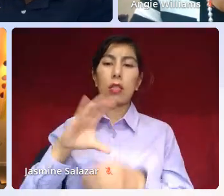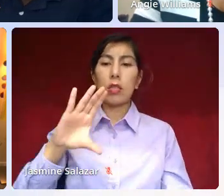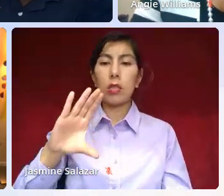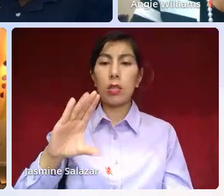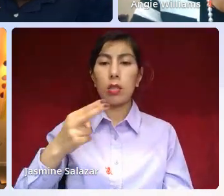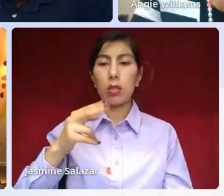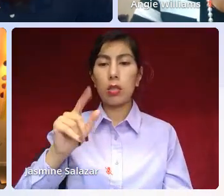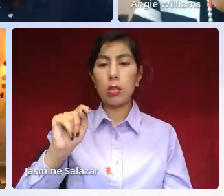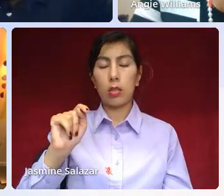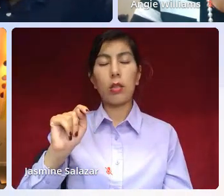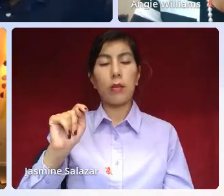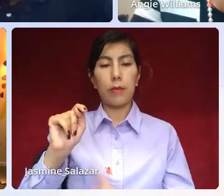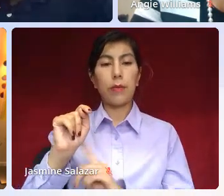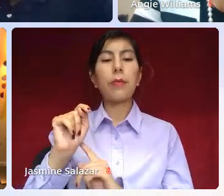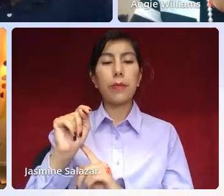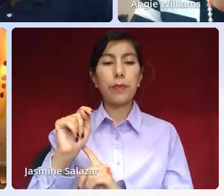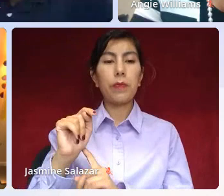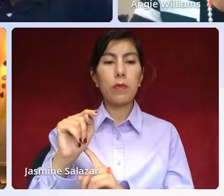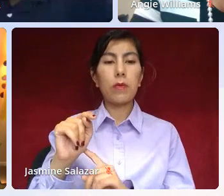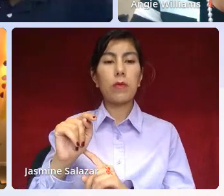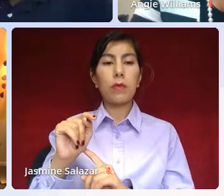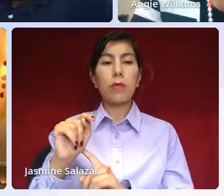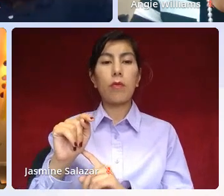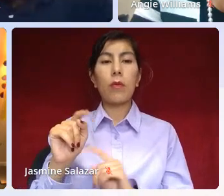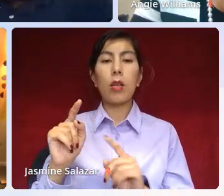focused on this, but